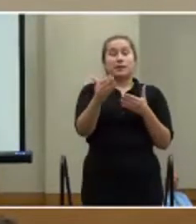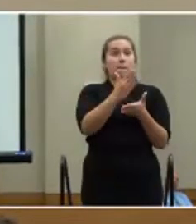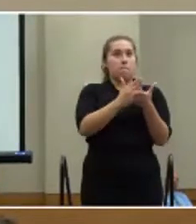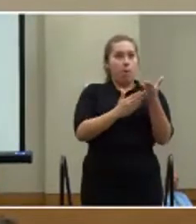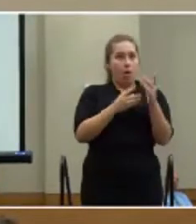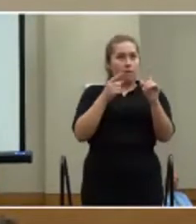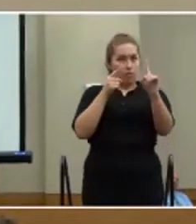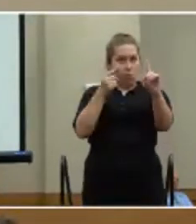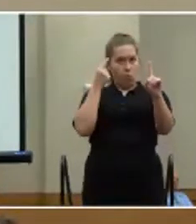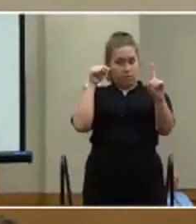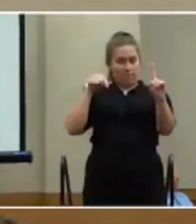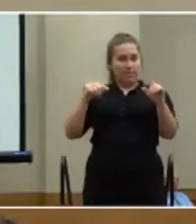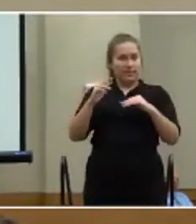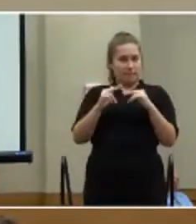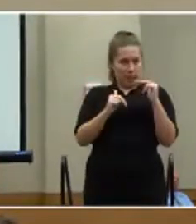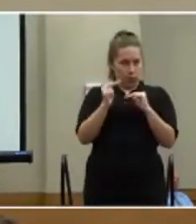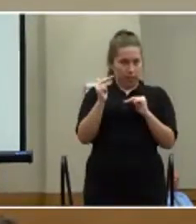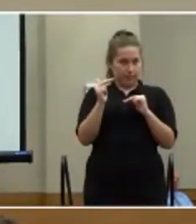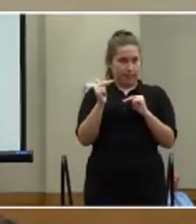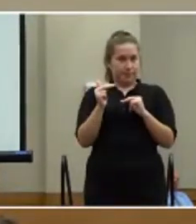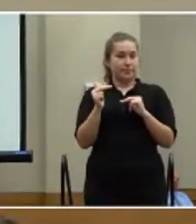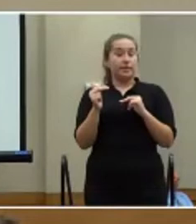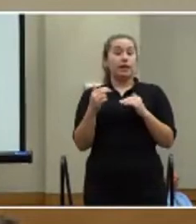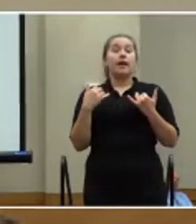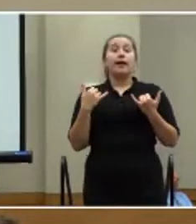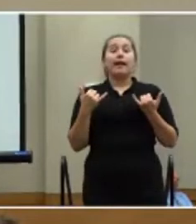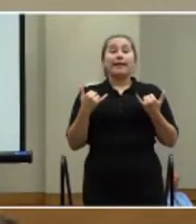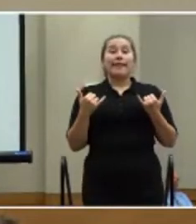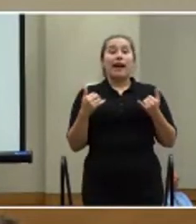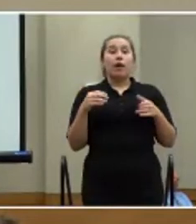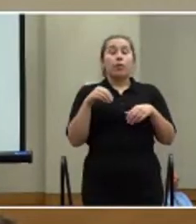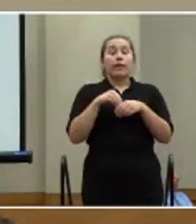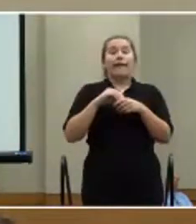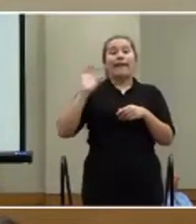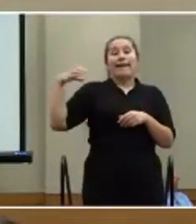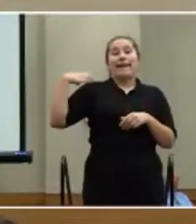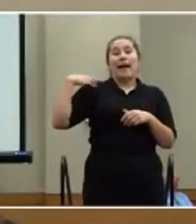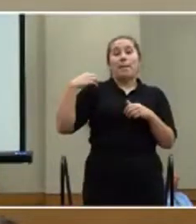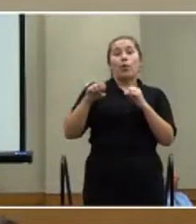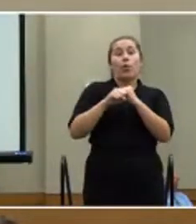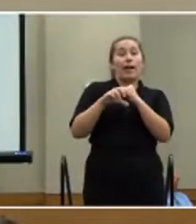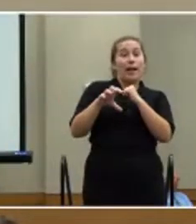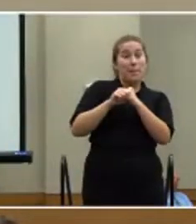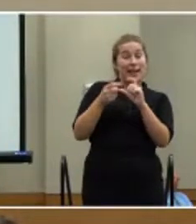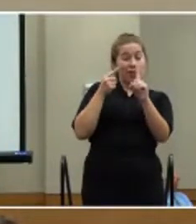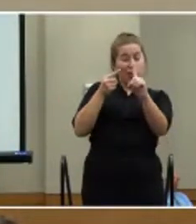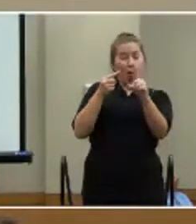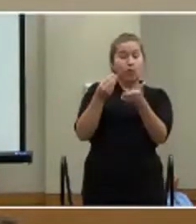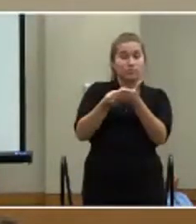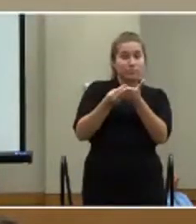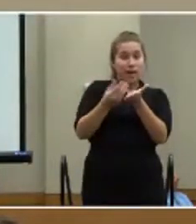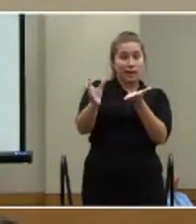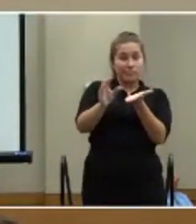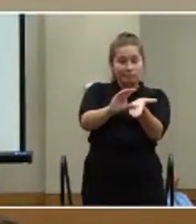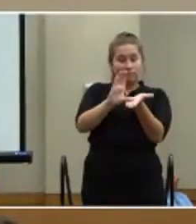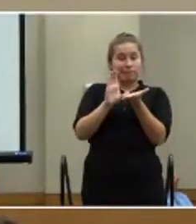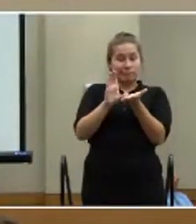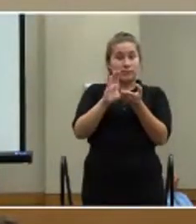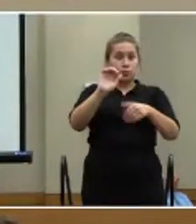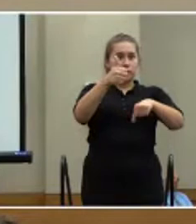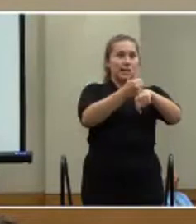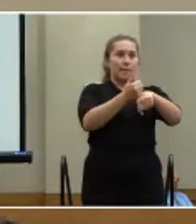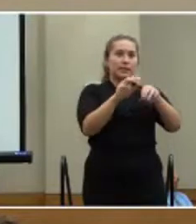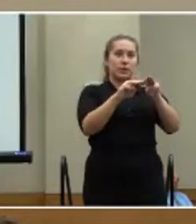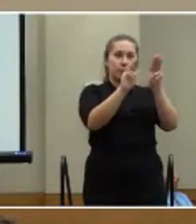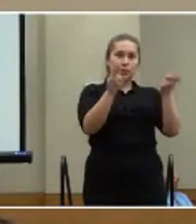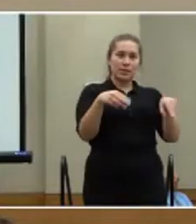from this building. We are currently in a capital campaign to raise money to establish the Museum of the Blind